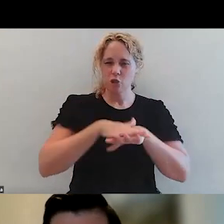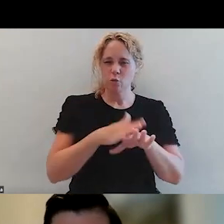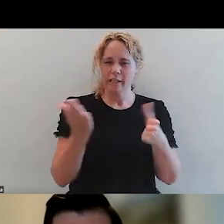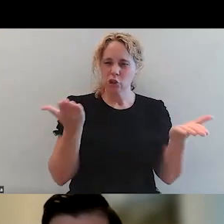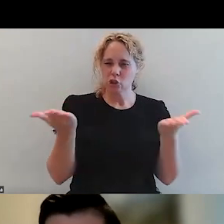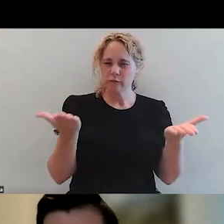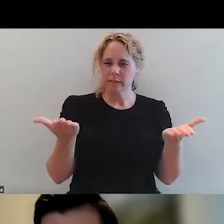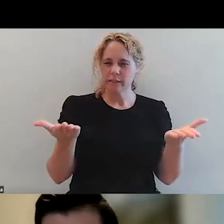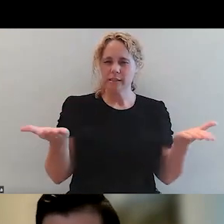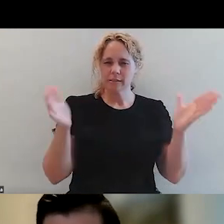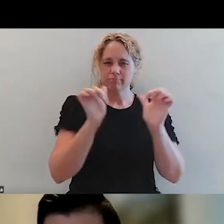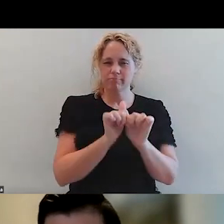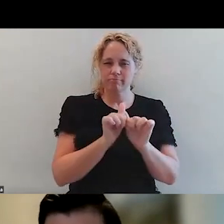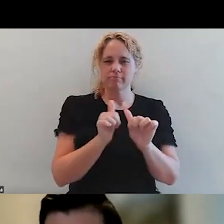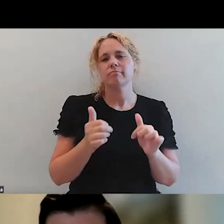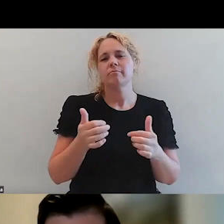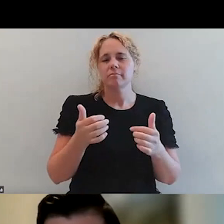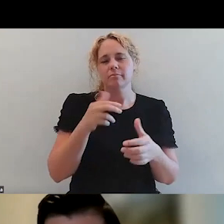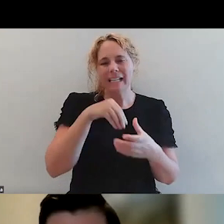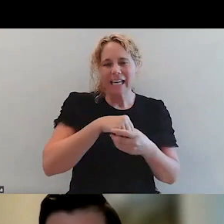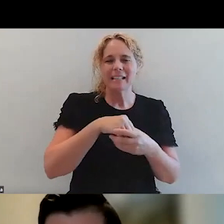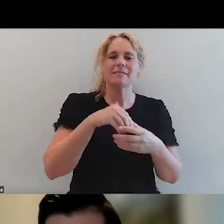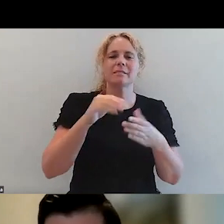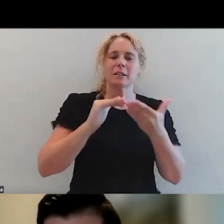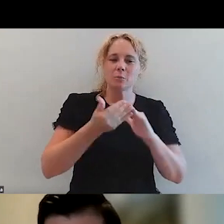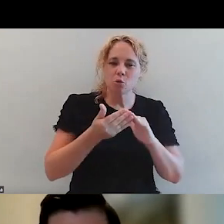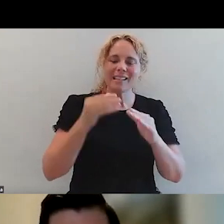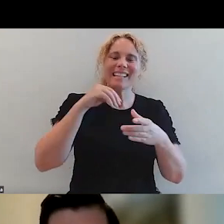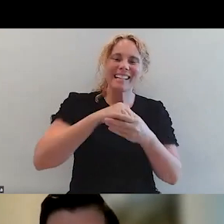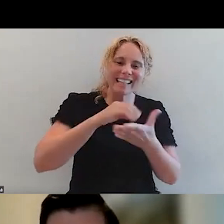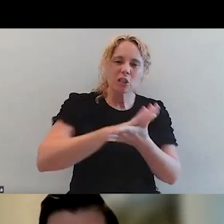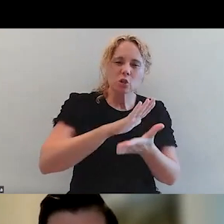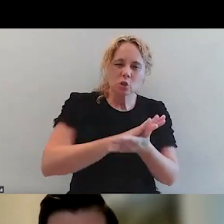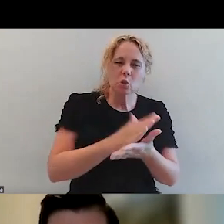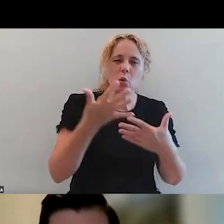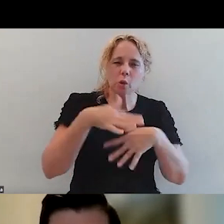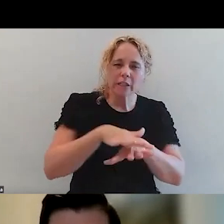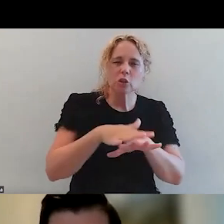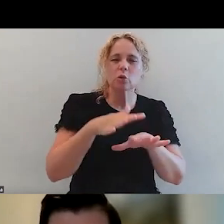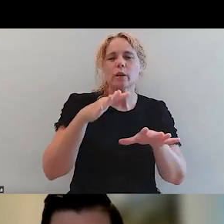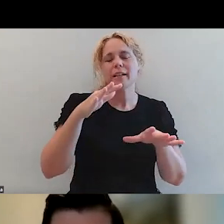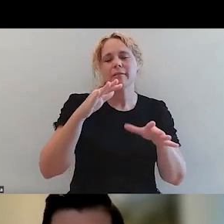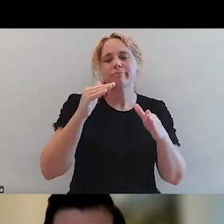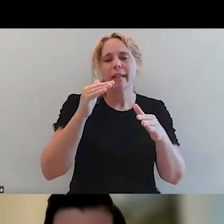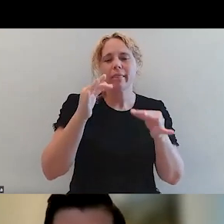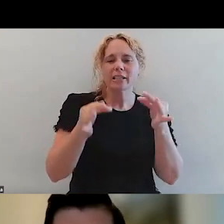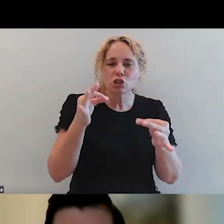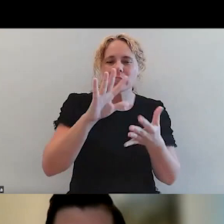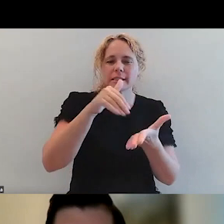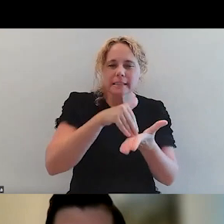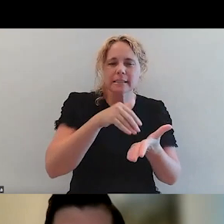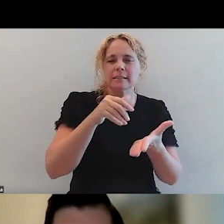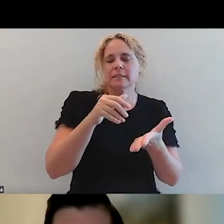services anywhere into the community. So integrating them into a school, integrating them into the justice sector, integrating